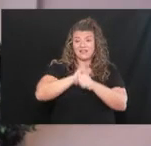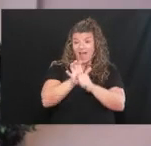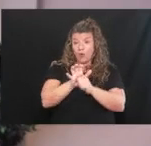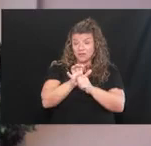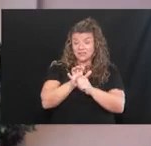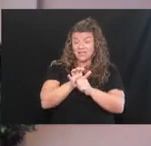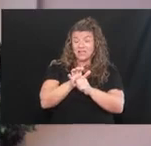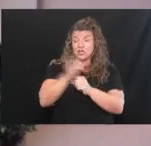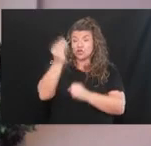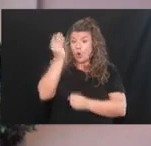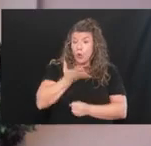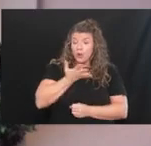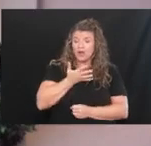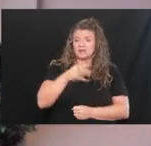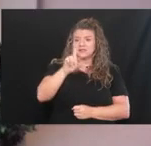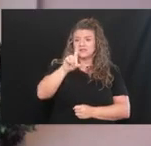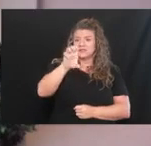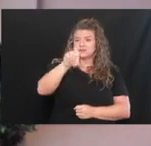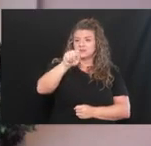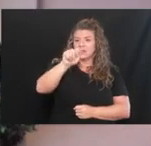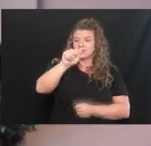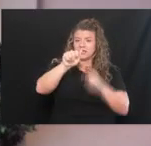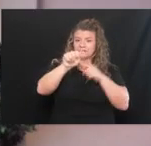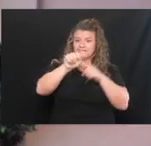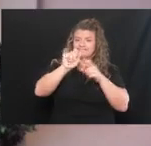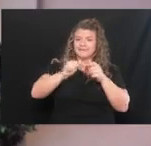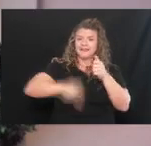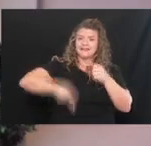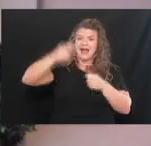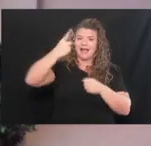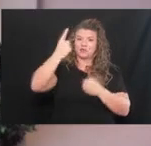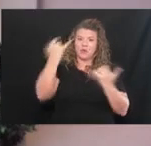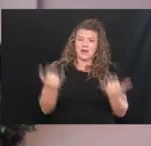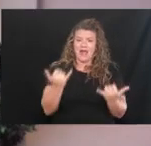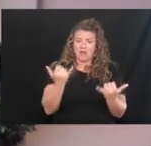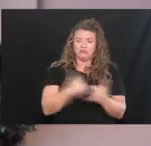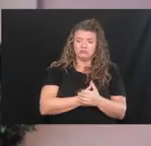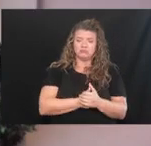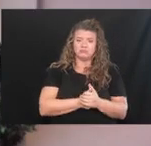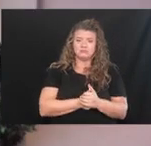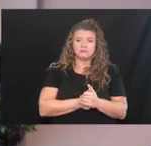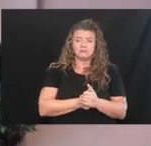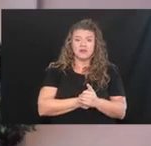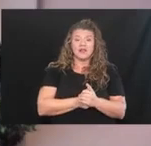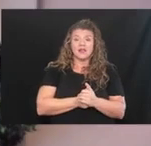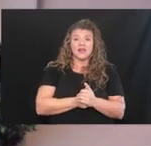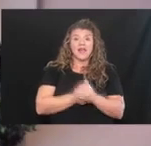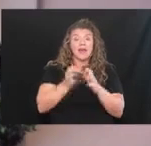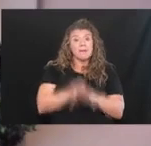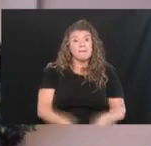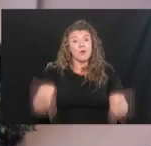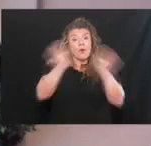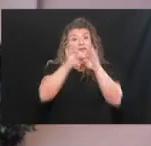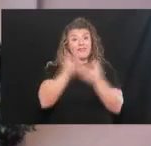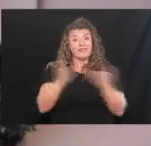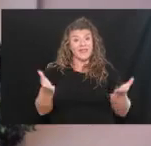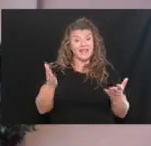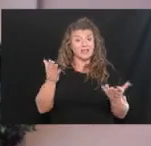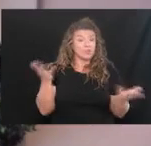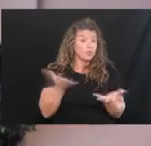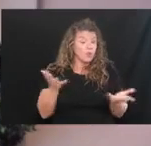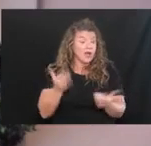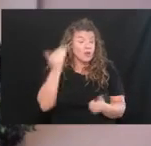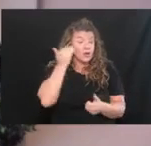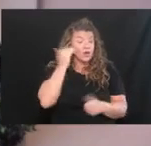the Delta variant is the dominant form. The fourth issue is that we know that people that are